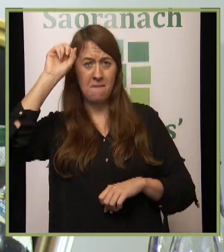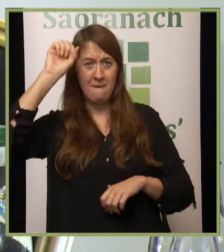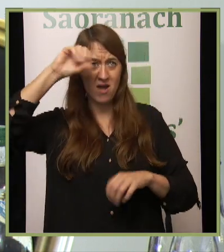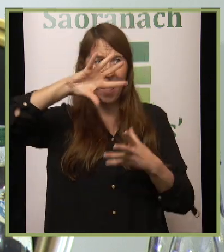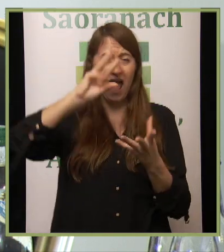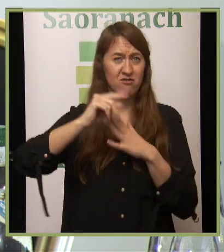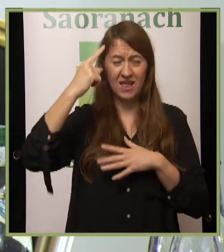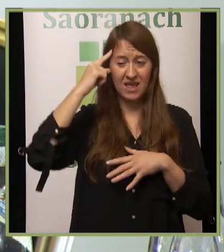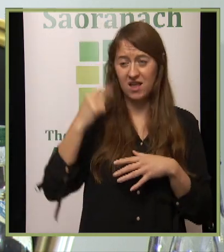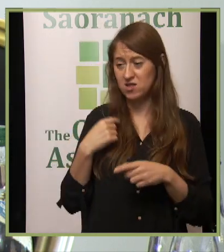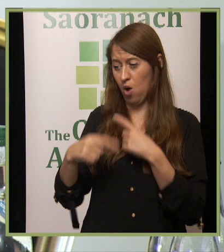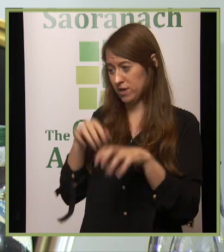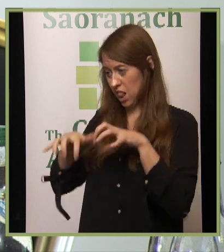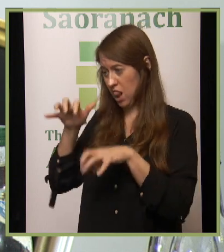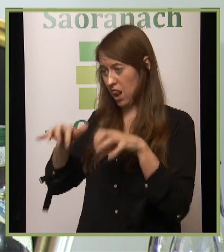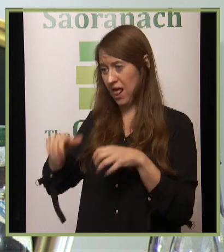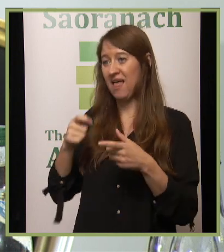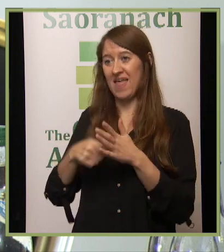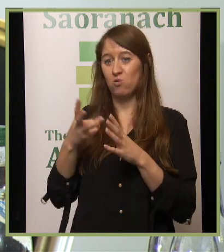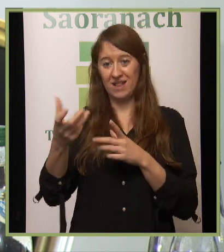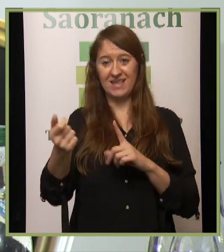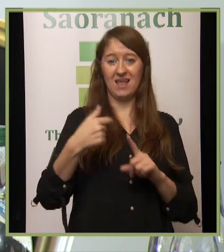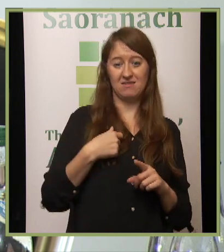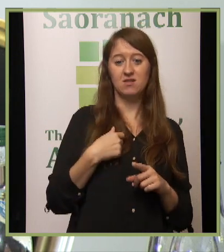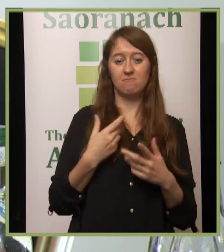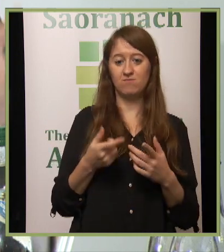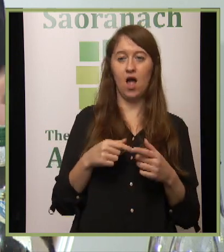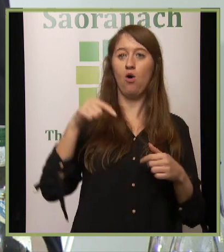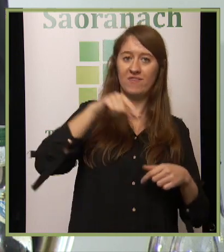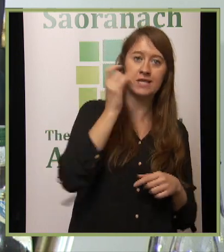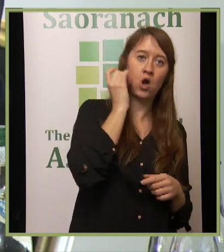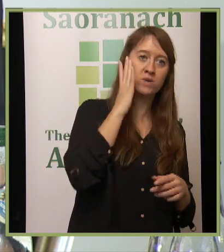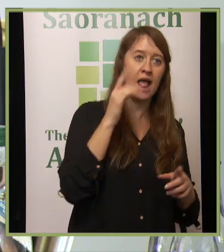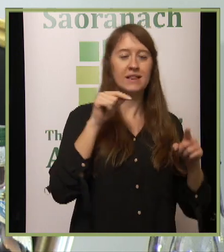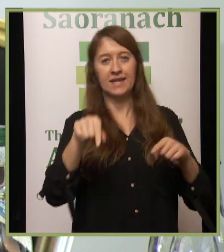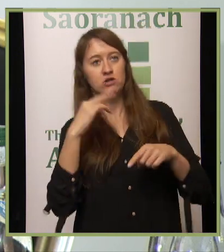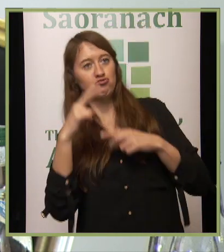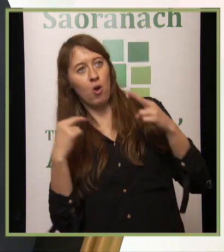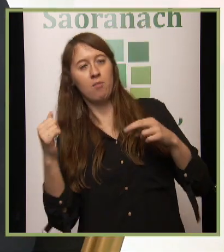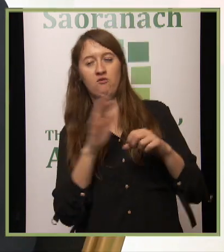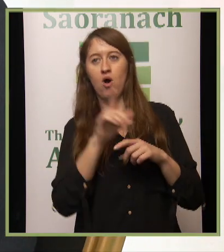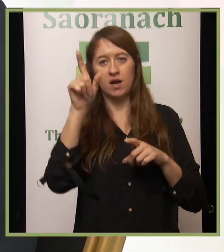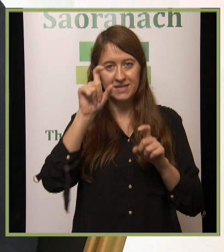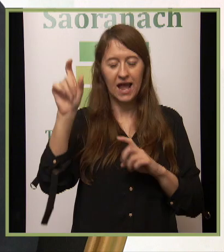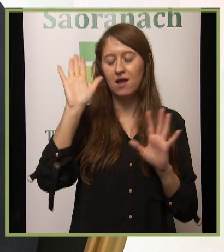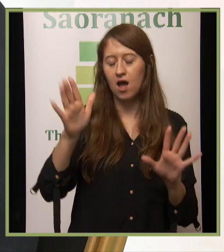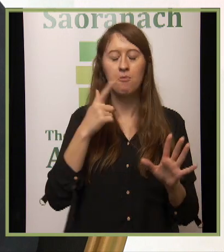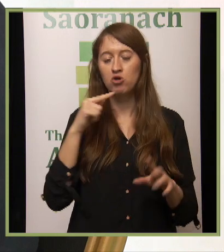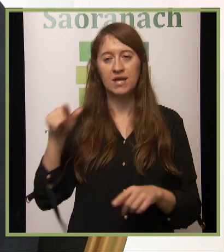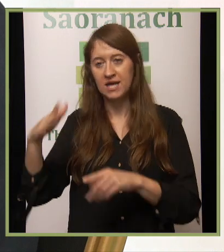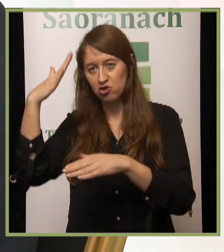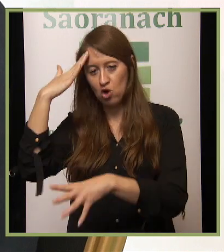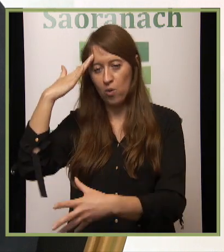he's doing all of the enormous management, he'll still text me and go, this hotel, you're in this room for the hotel. I'm like, how does he know this? It's